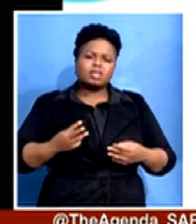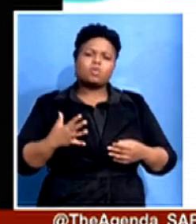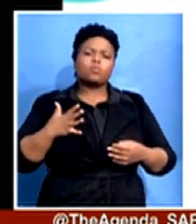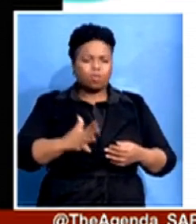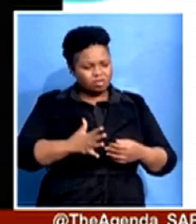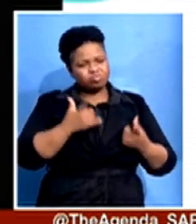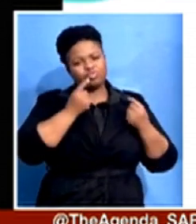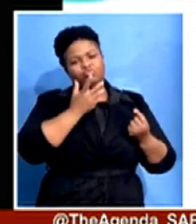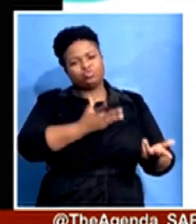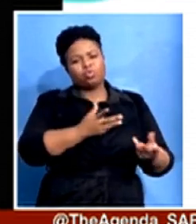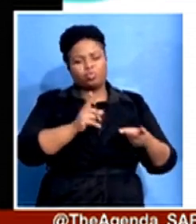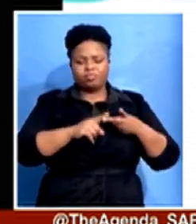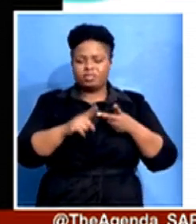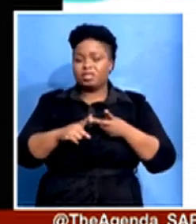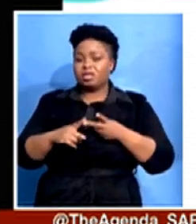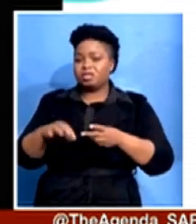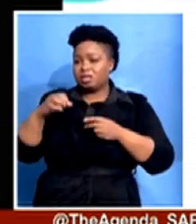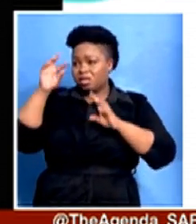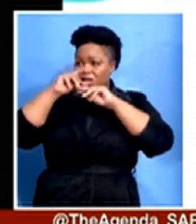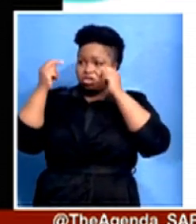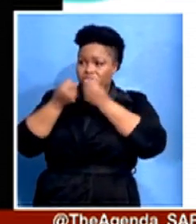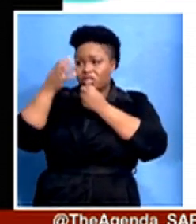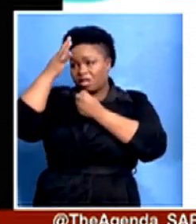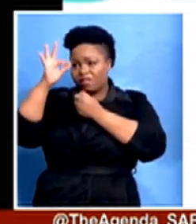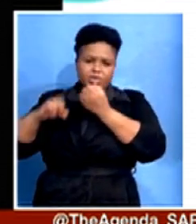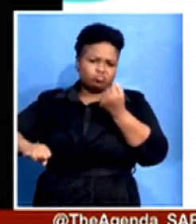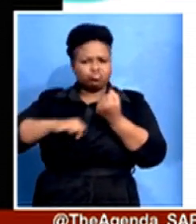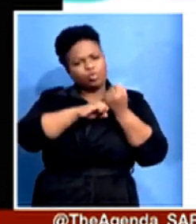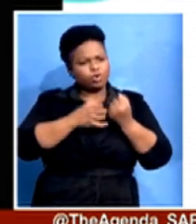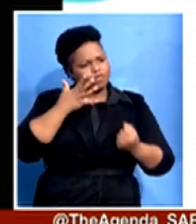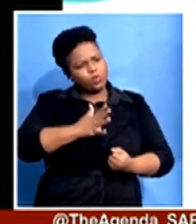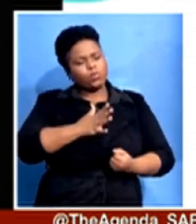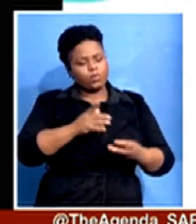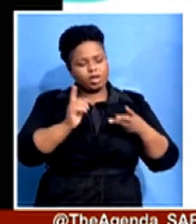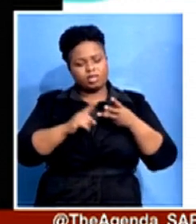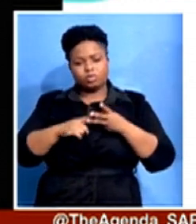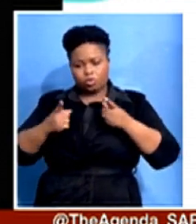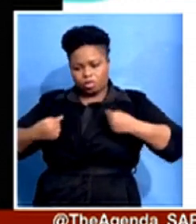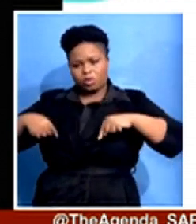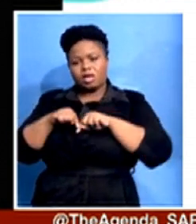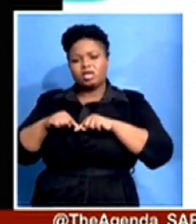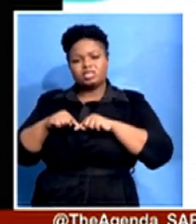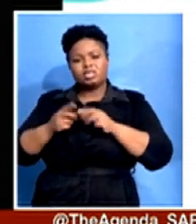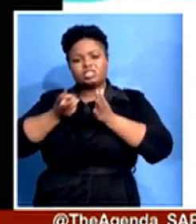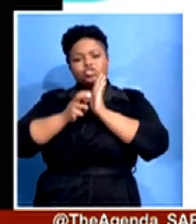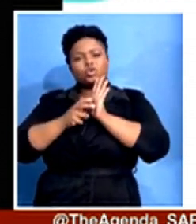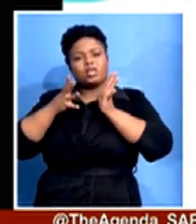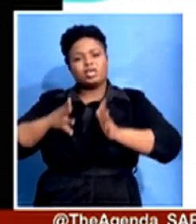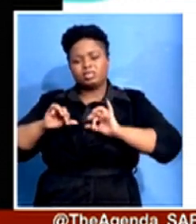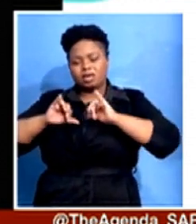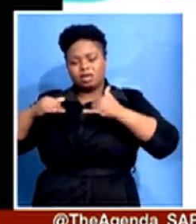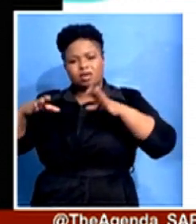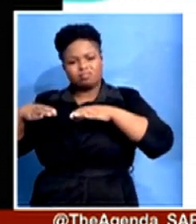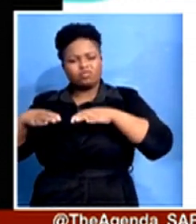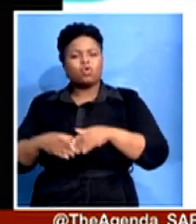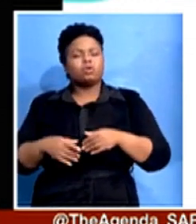government, there's clearly supportive and from us as a regulator. And I think just being able to, as a country, articulate that strategic